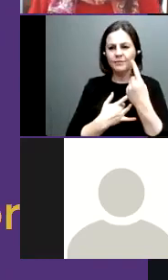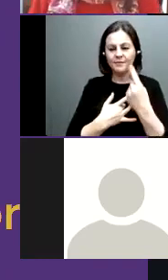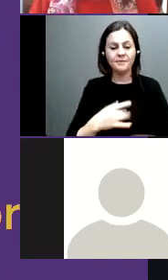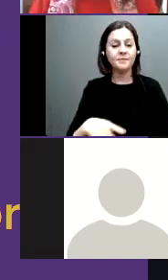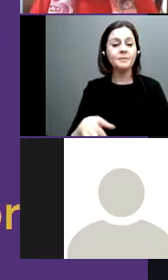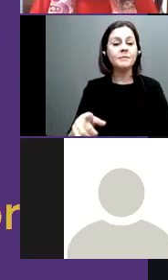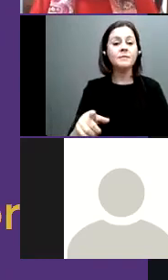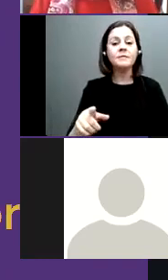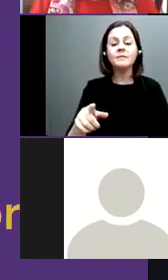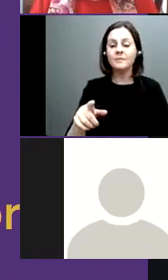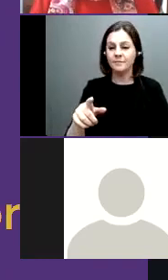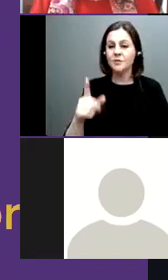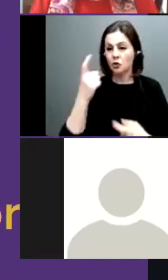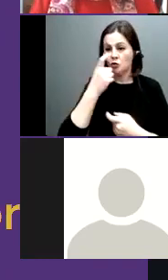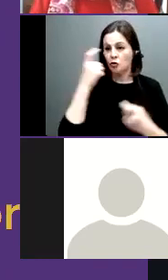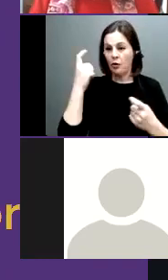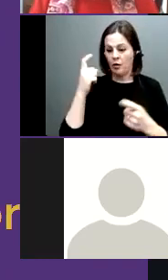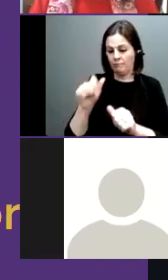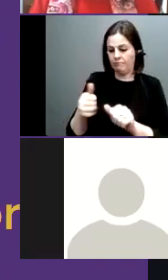So trauma-informed care